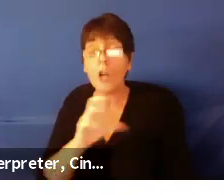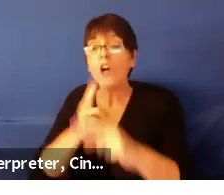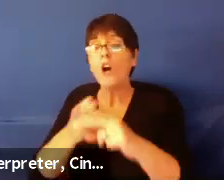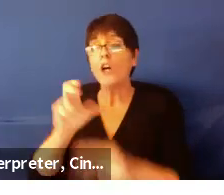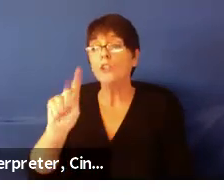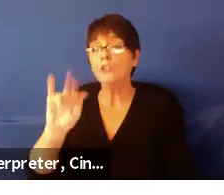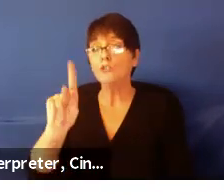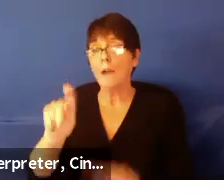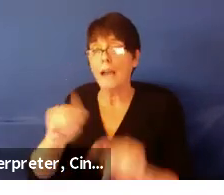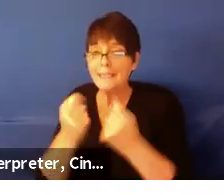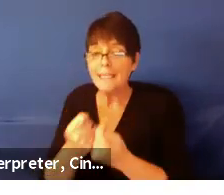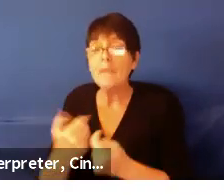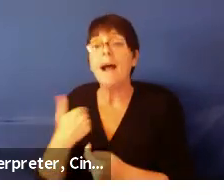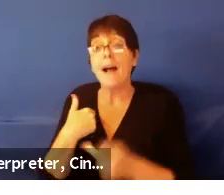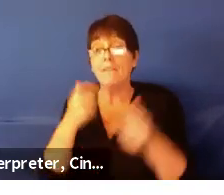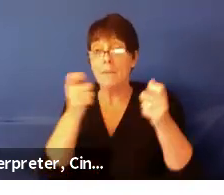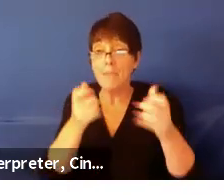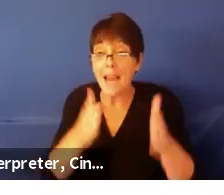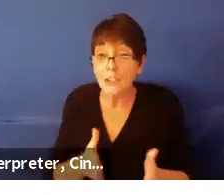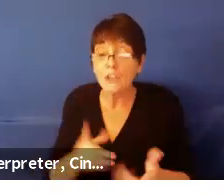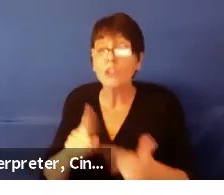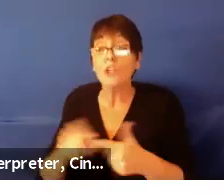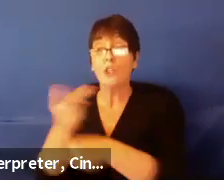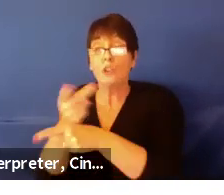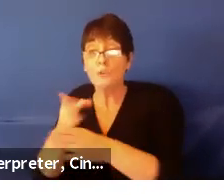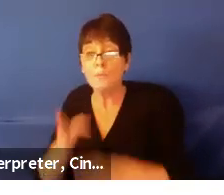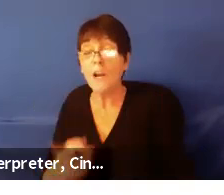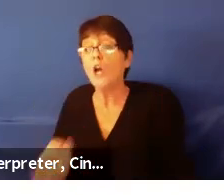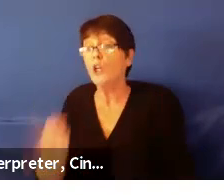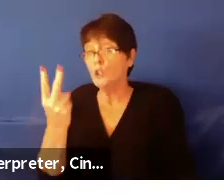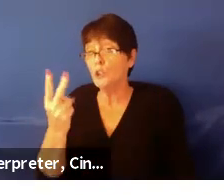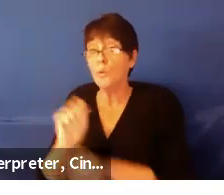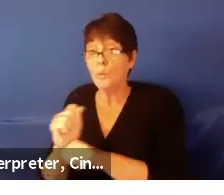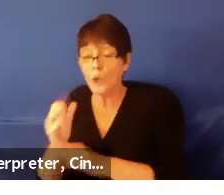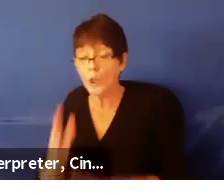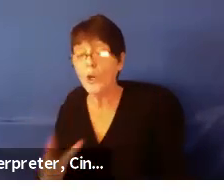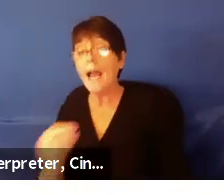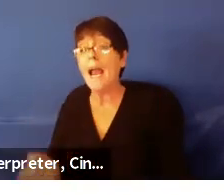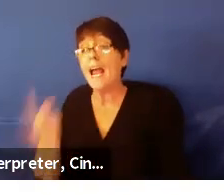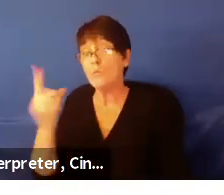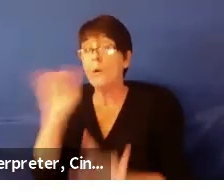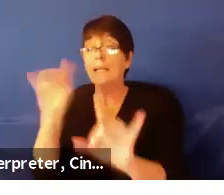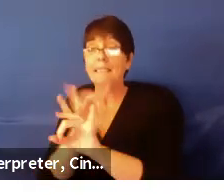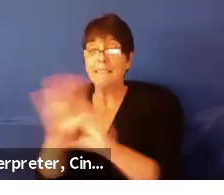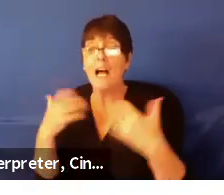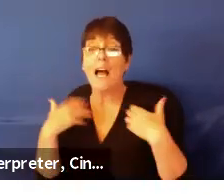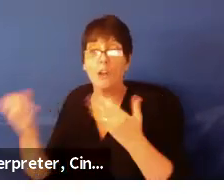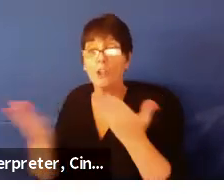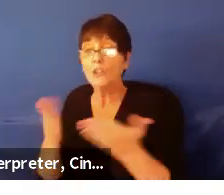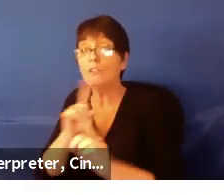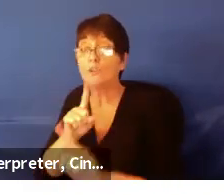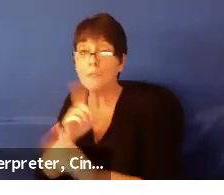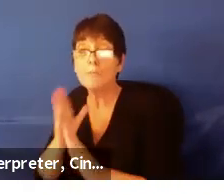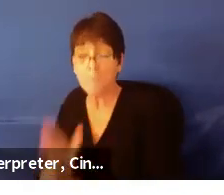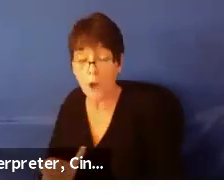consisting of a shelter manager, shelter supervisor, 2 shelter workers, and 1 disaster health services responder